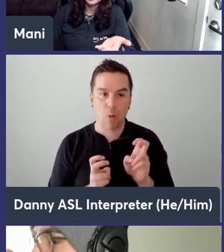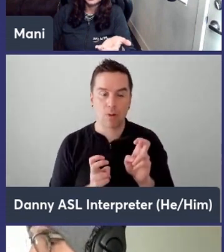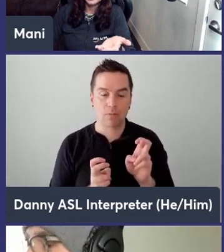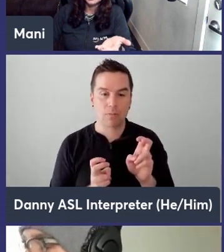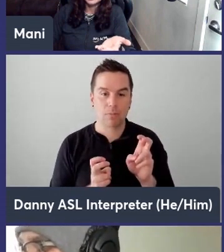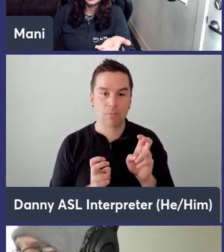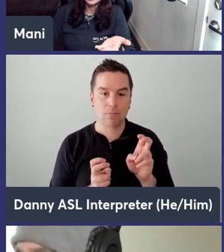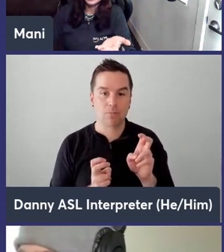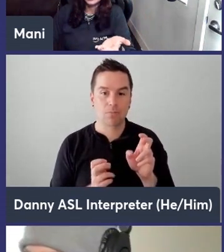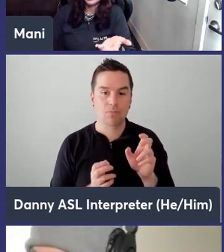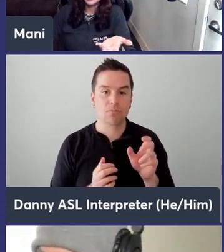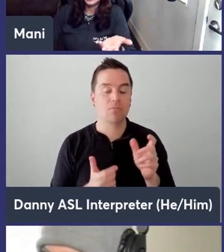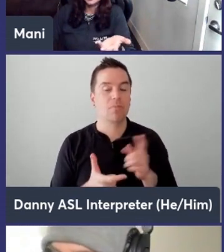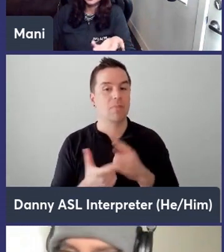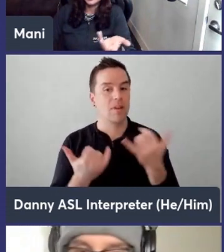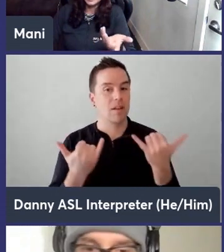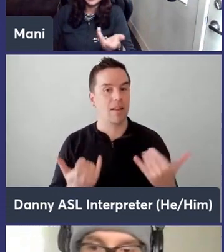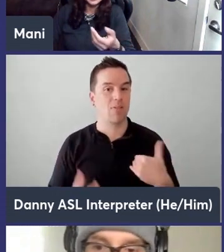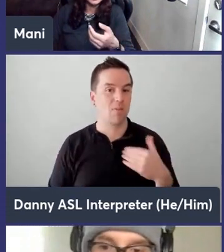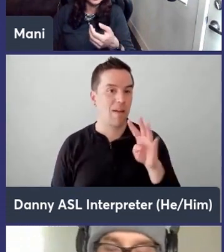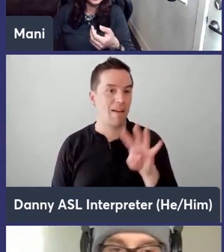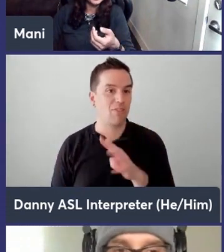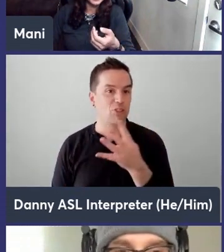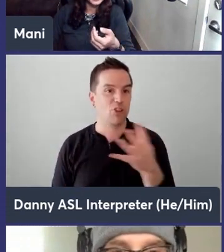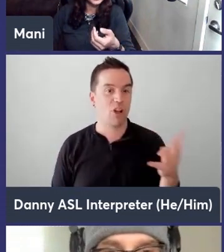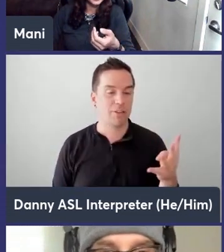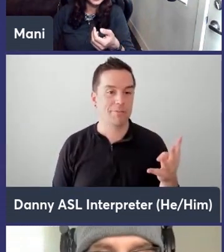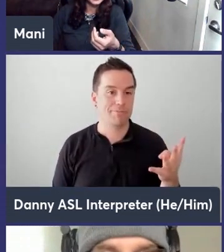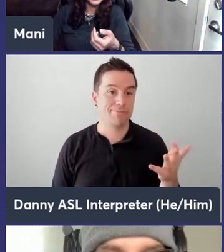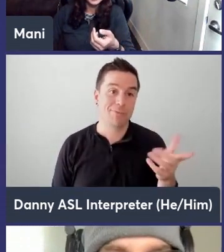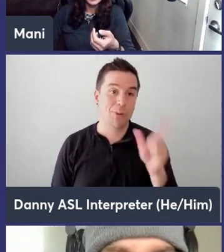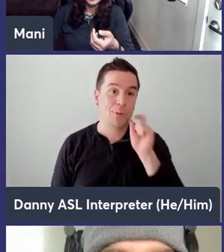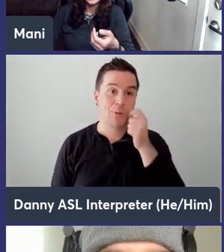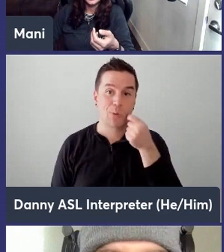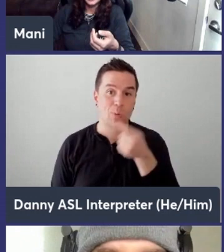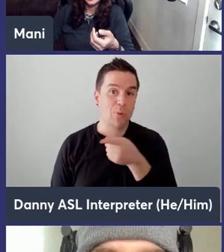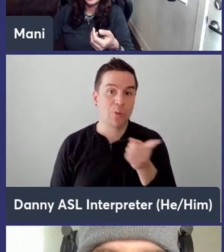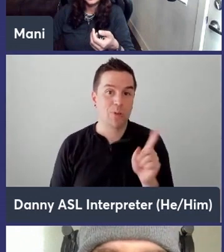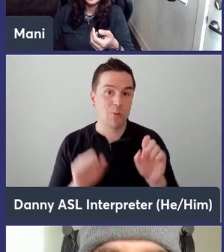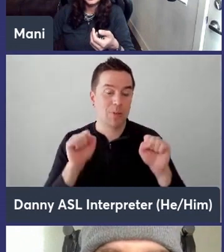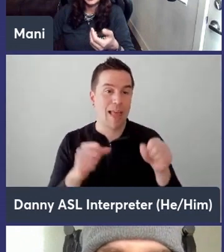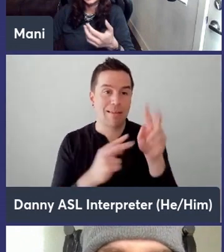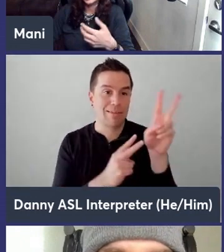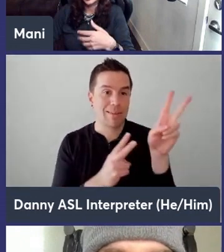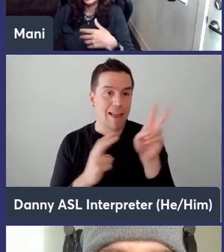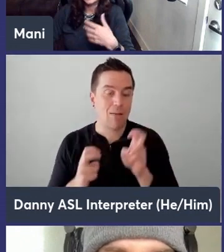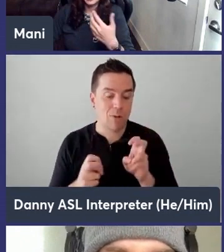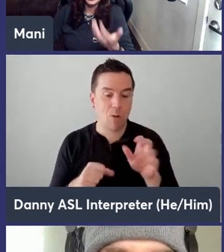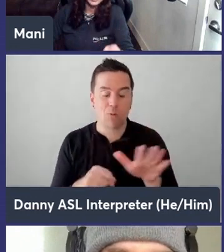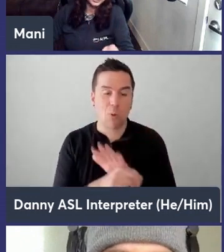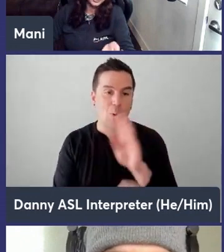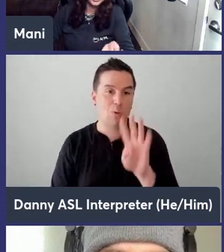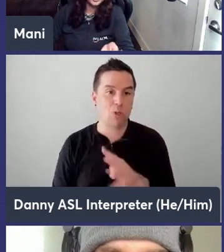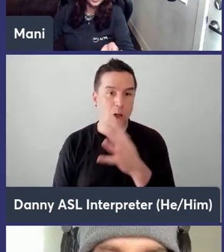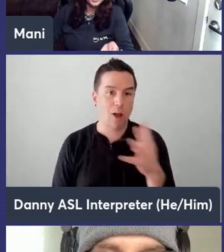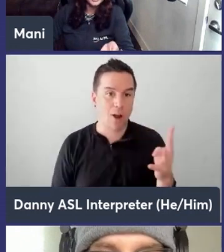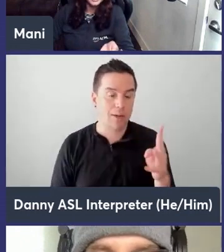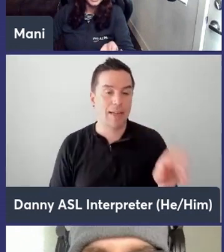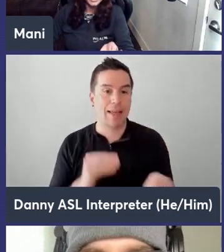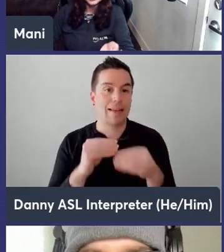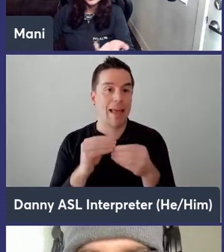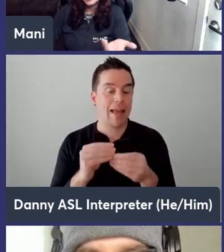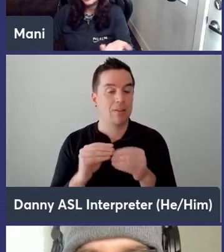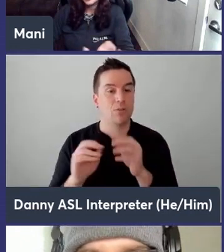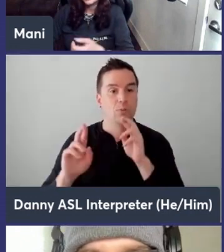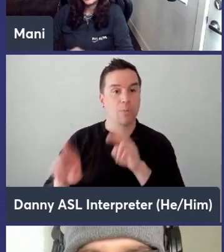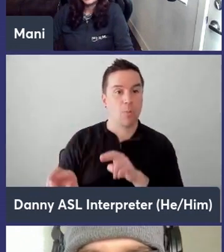chart. So that's even cool that you can actually download this entire chart, add it into your report,